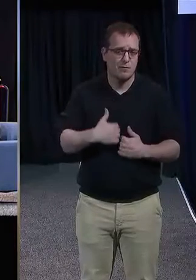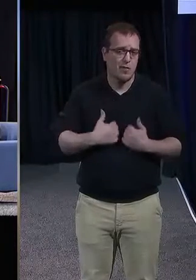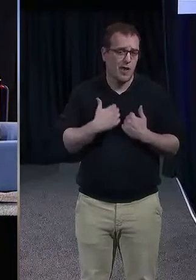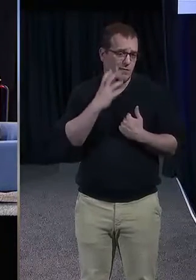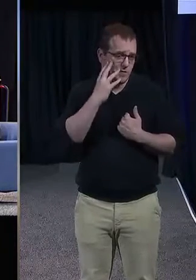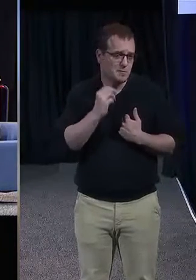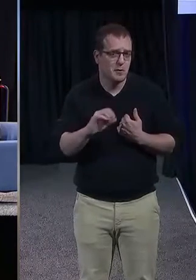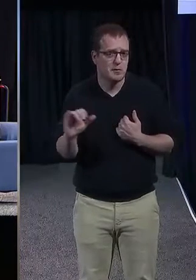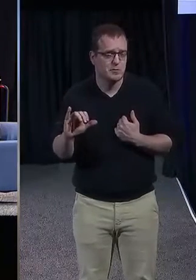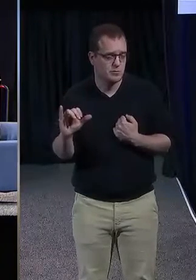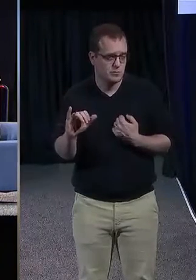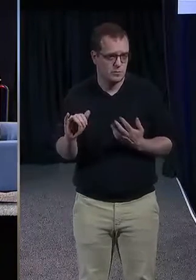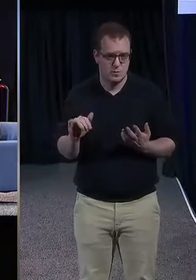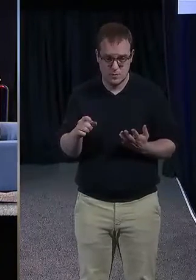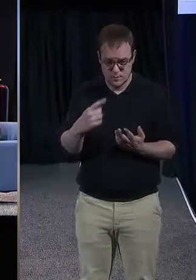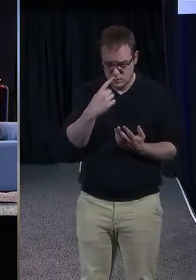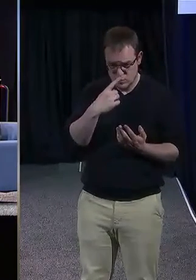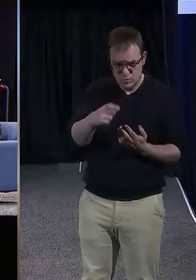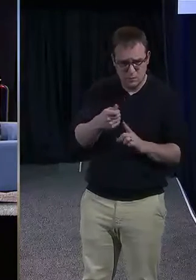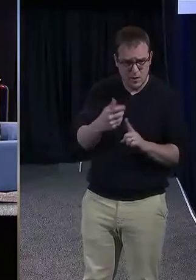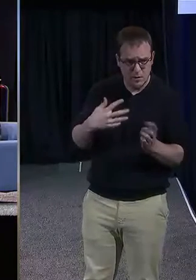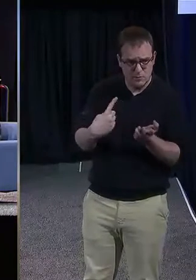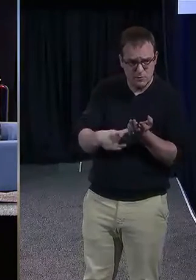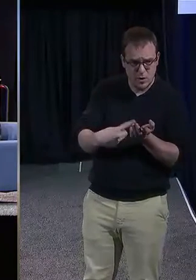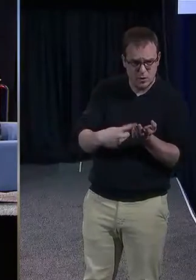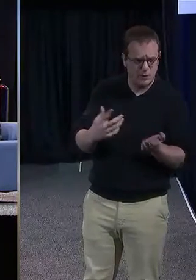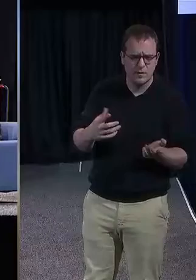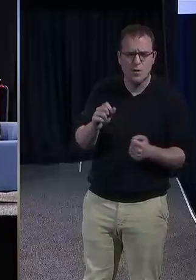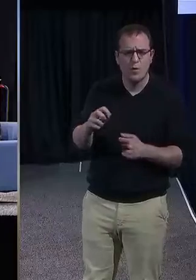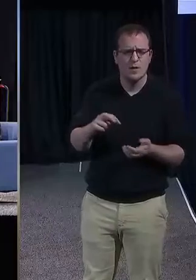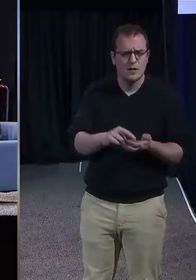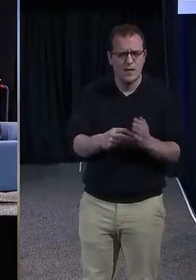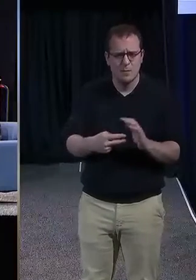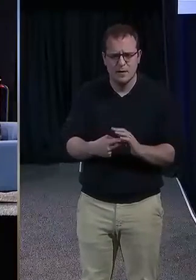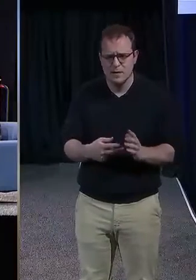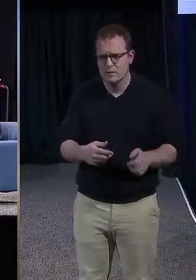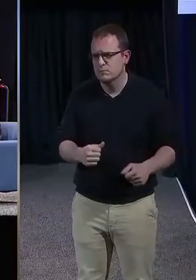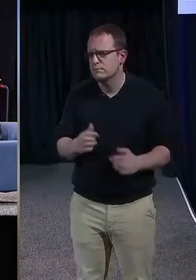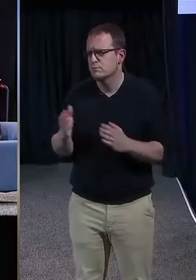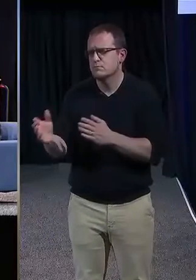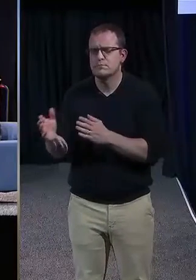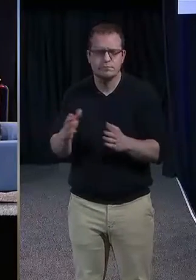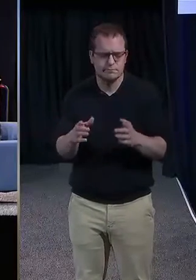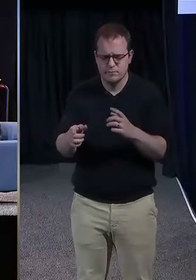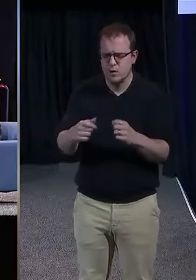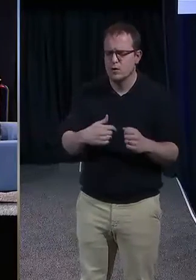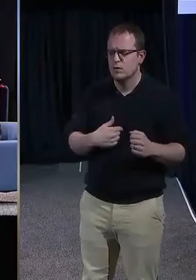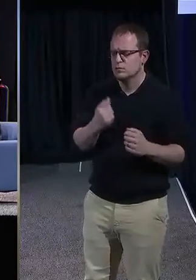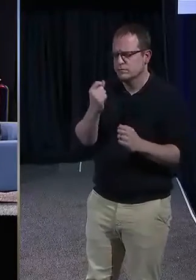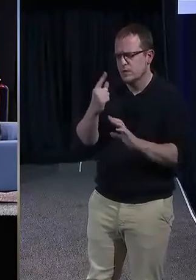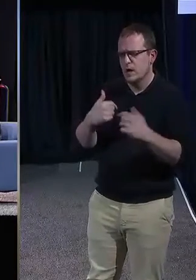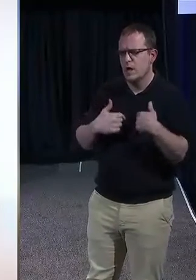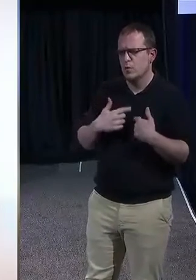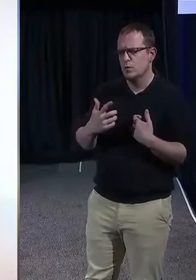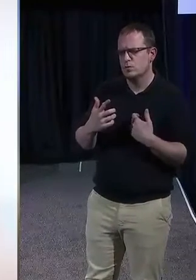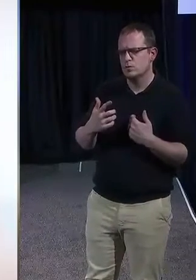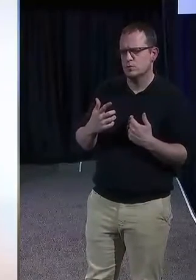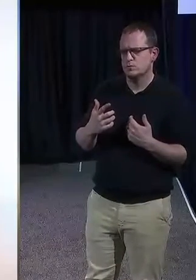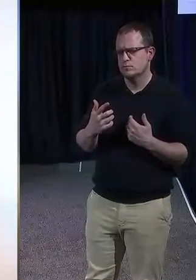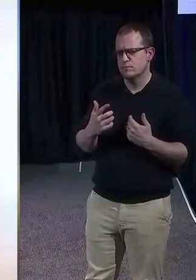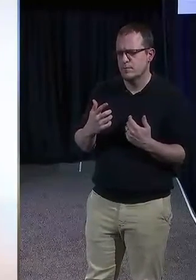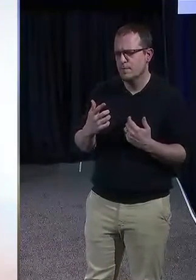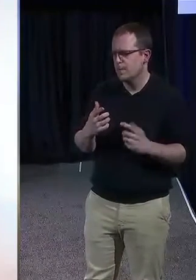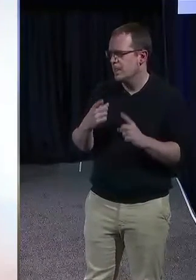Dean, you could talk about that. Yeah. What does that mean? Yeah, first of all, I just wanted to consult my